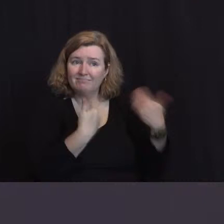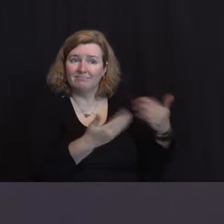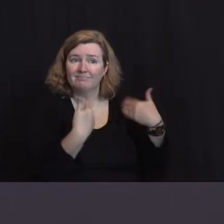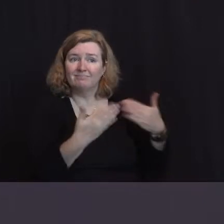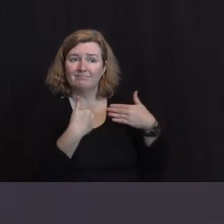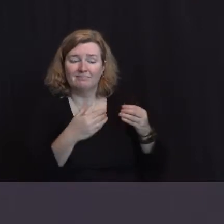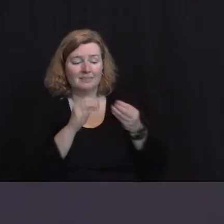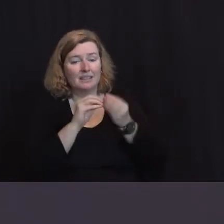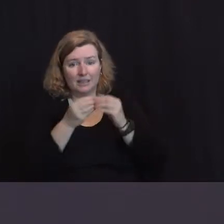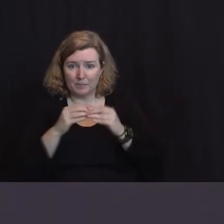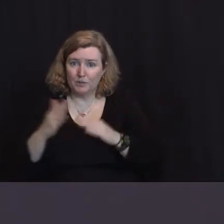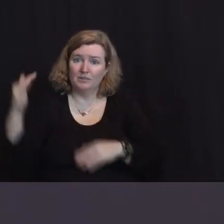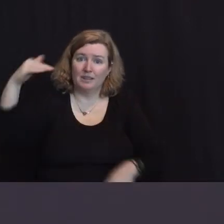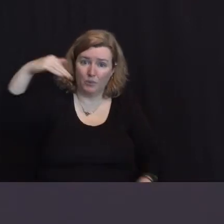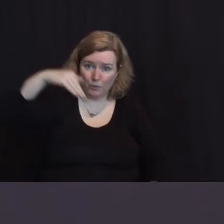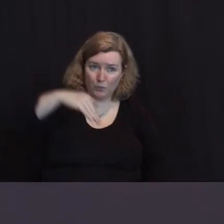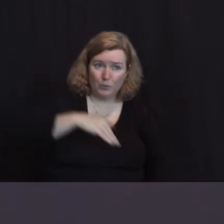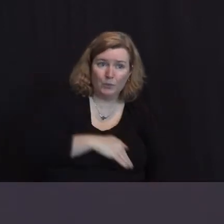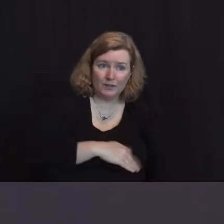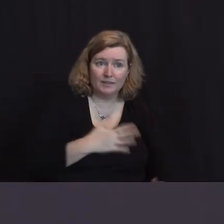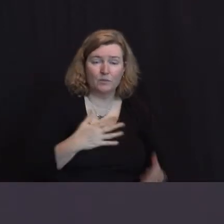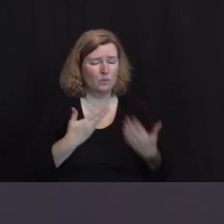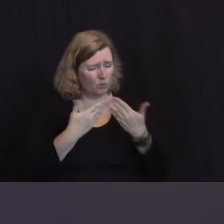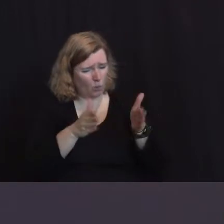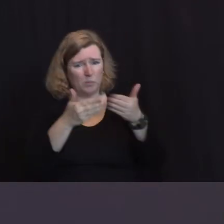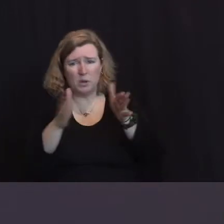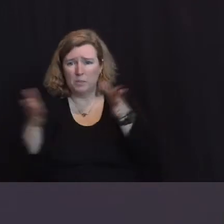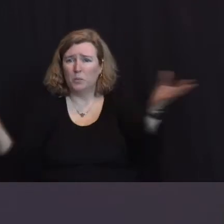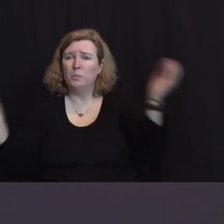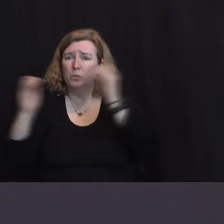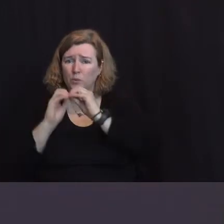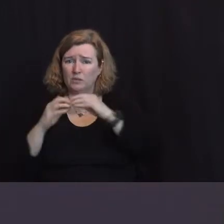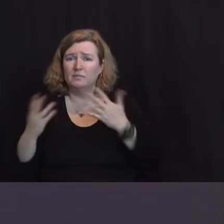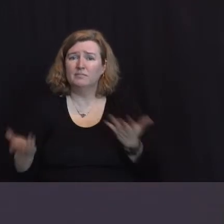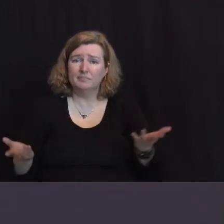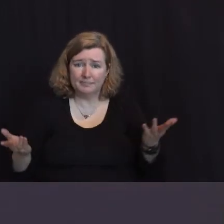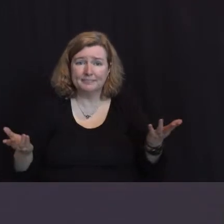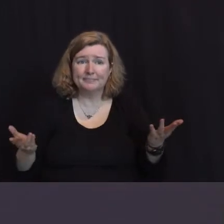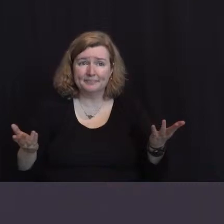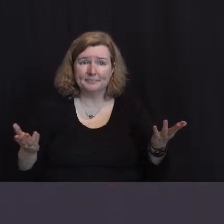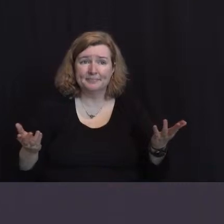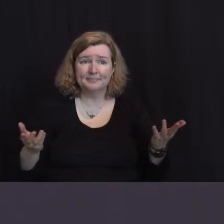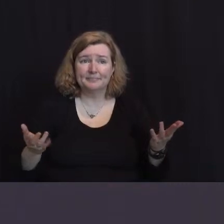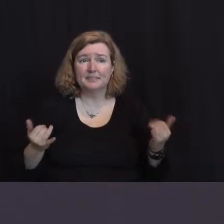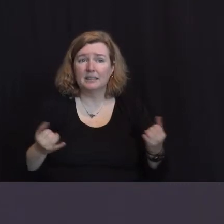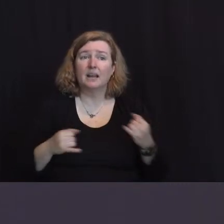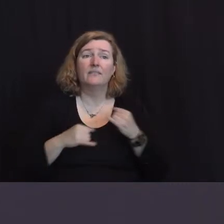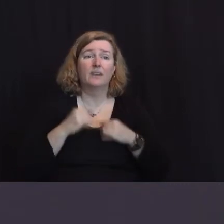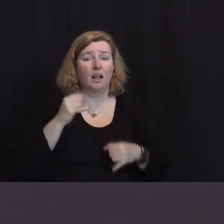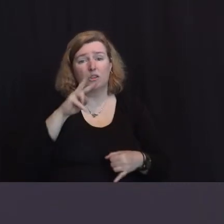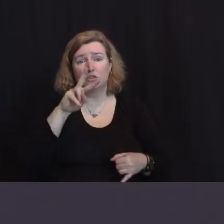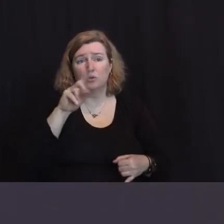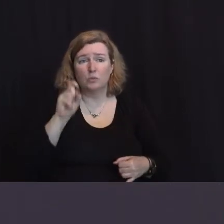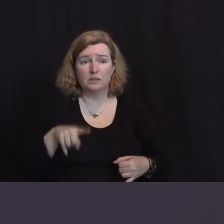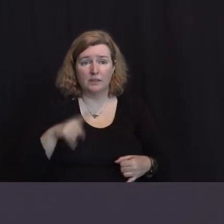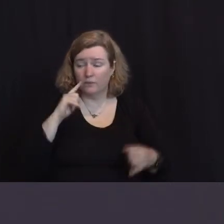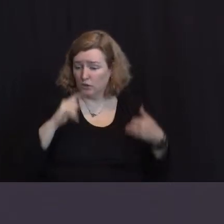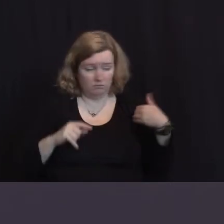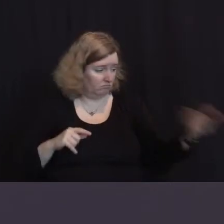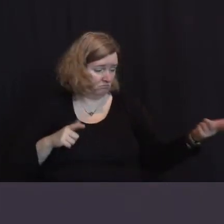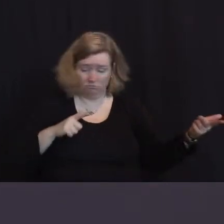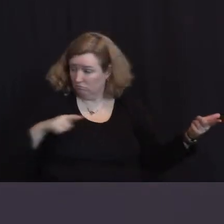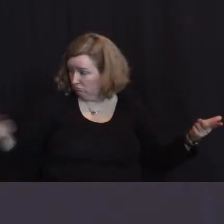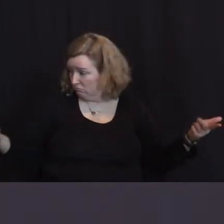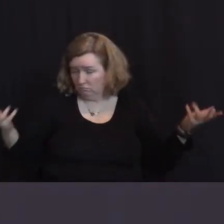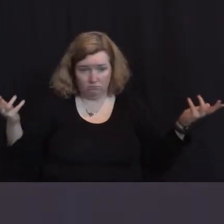able to open things up. And then the last two questions are for my colleagues. I have no idea the last day we did a outdoor